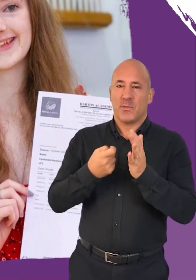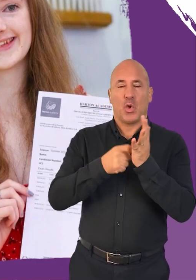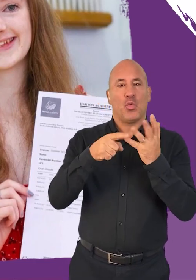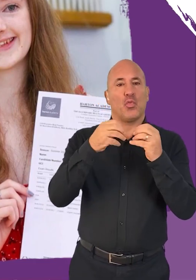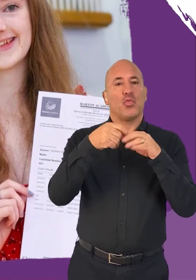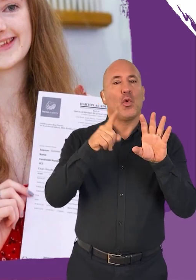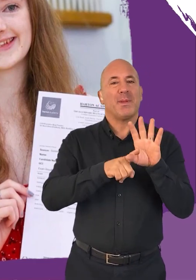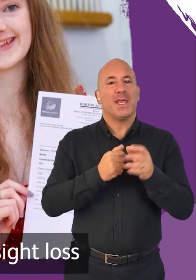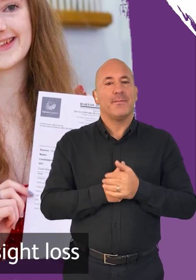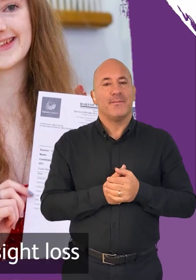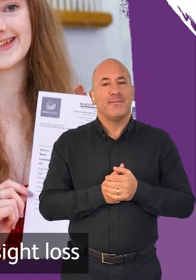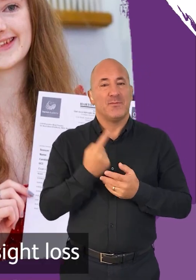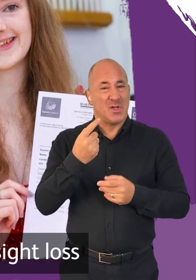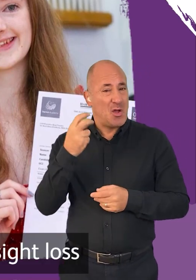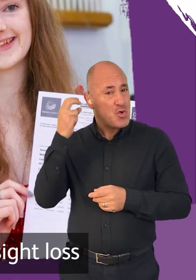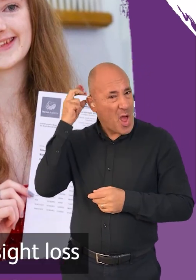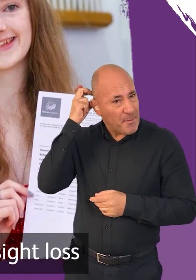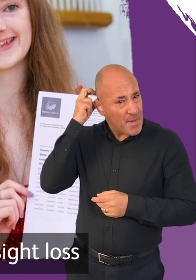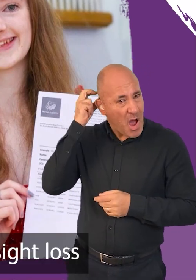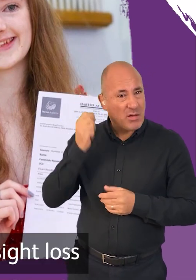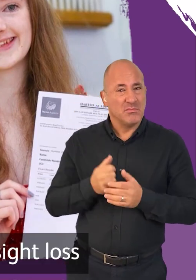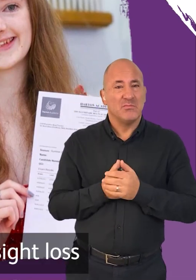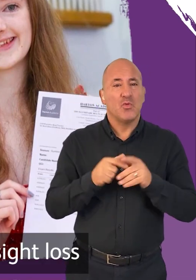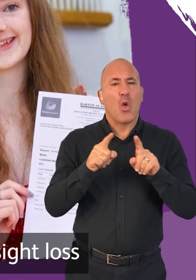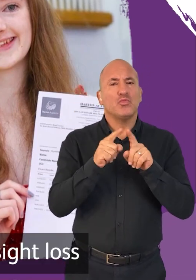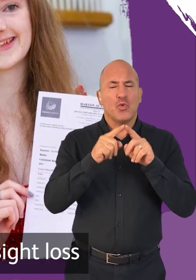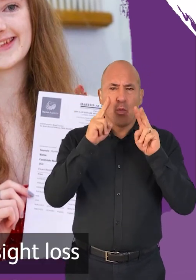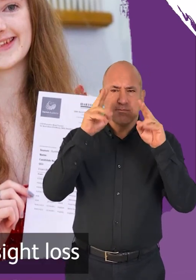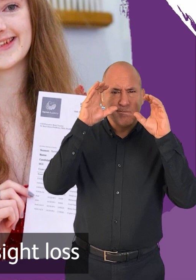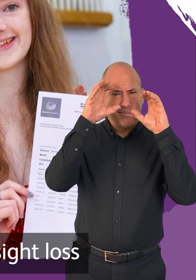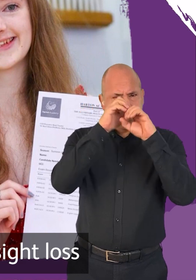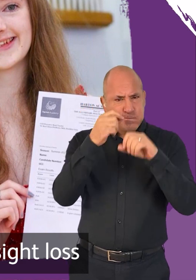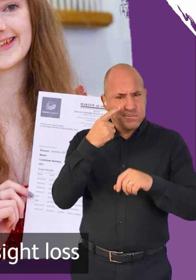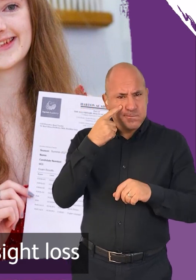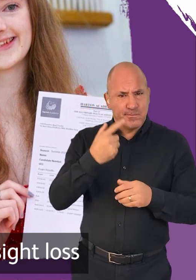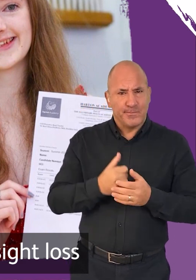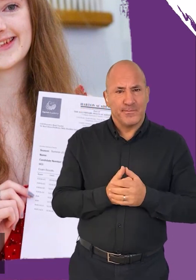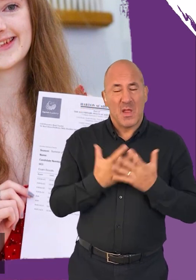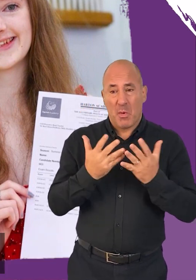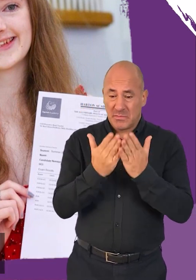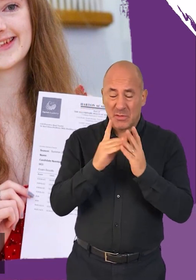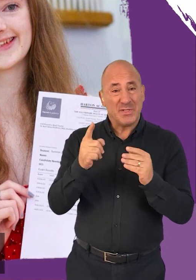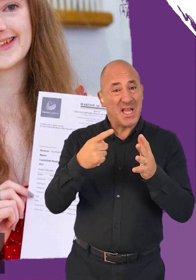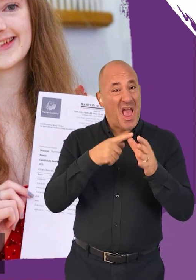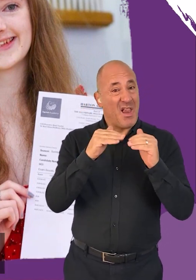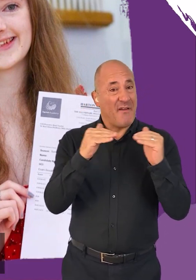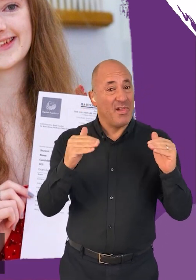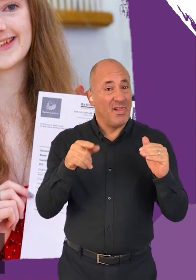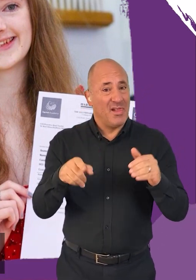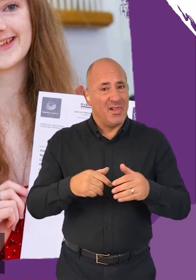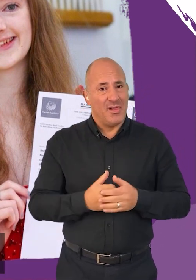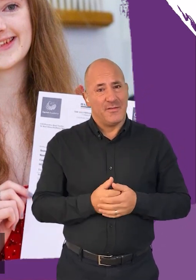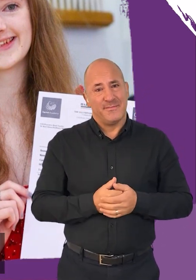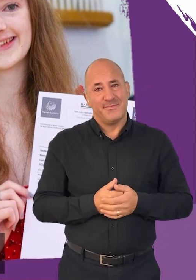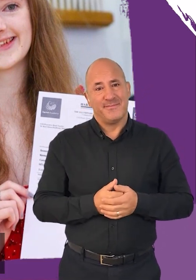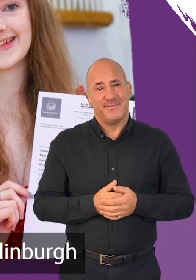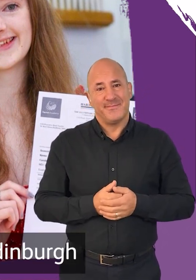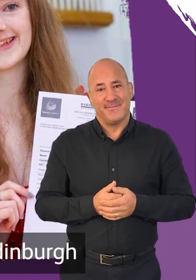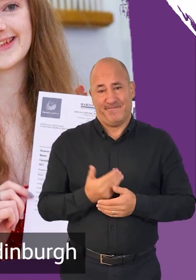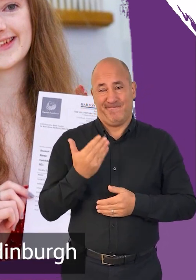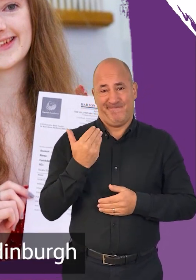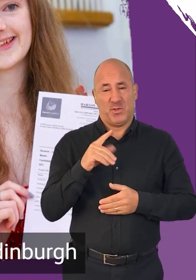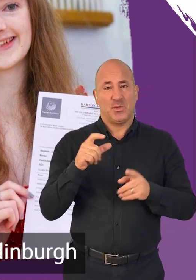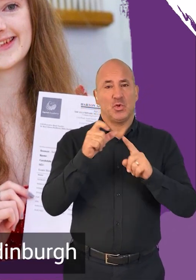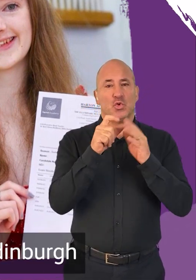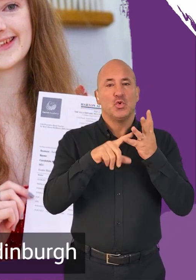Ruby Dearden. Ruby is a cochlear implant user with severe sight loss and currently studying her A-levels.